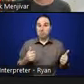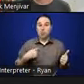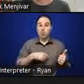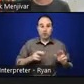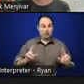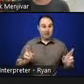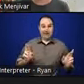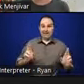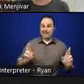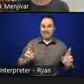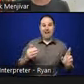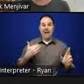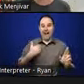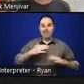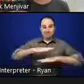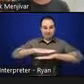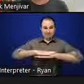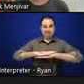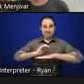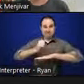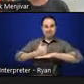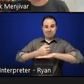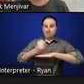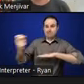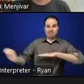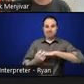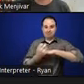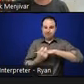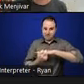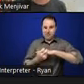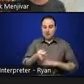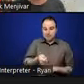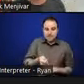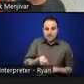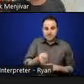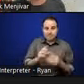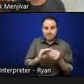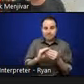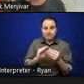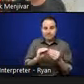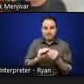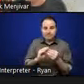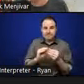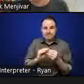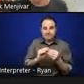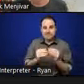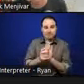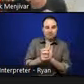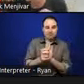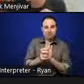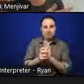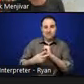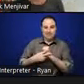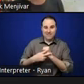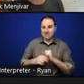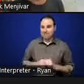could begin to record new stories to go into the archive. And this is an example. This was like the cousin of somebody who showed up